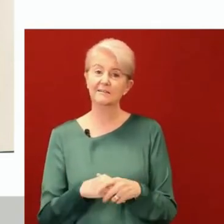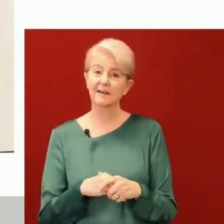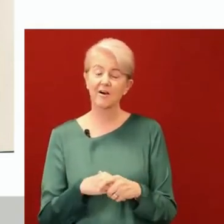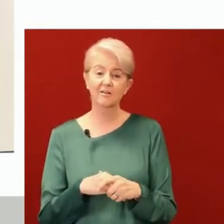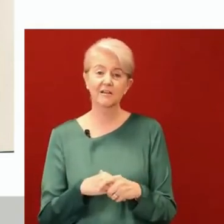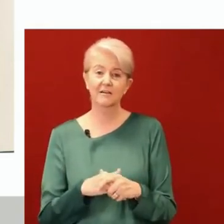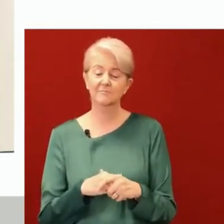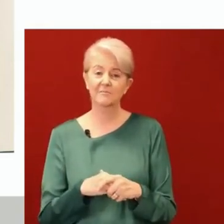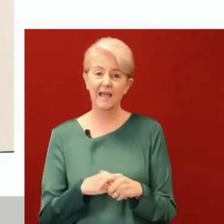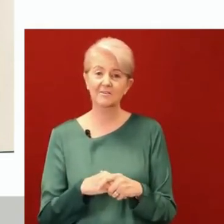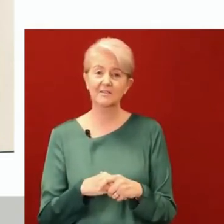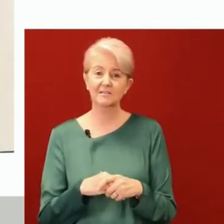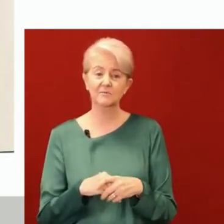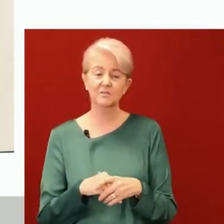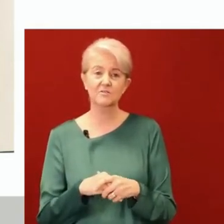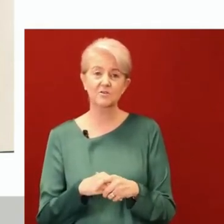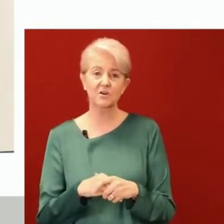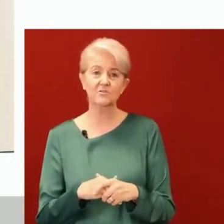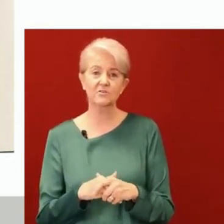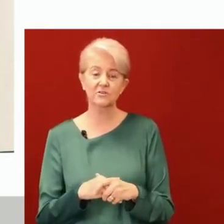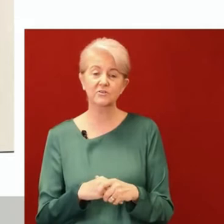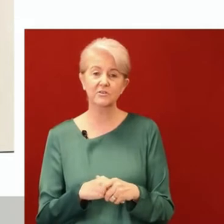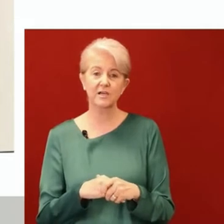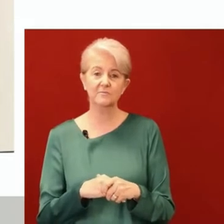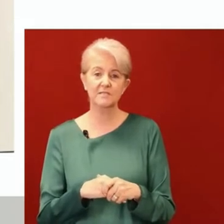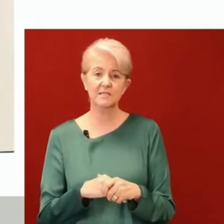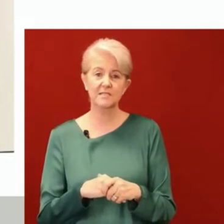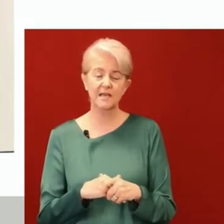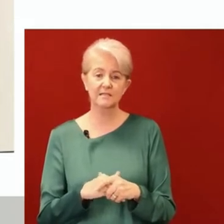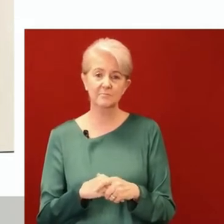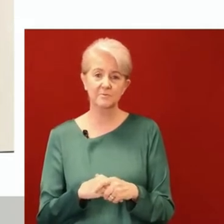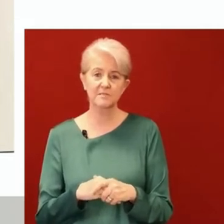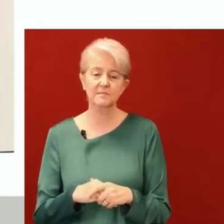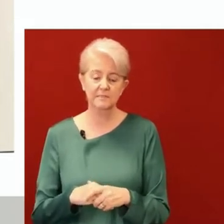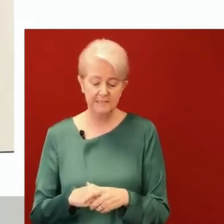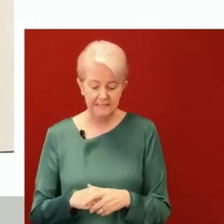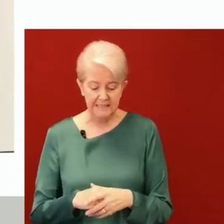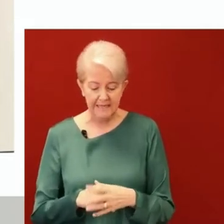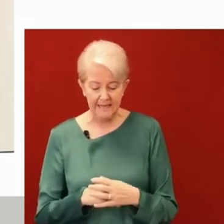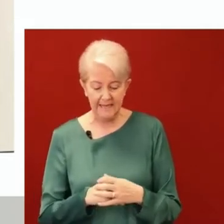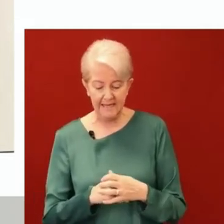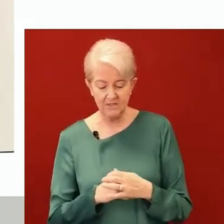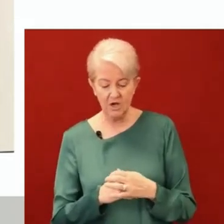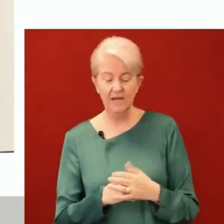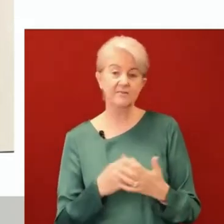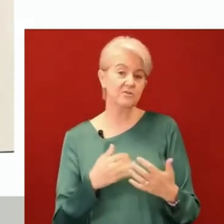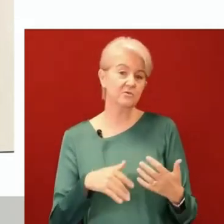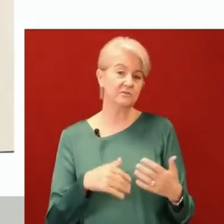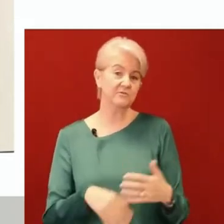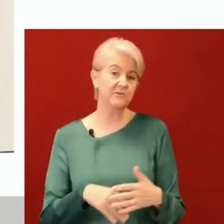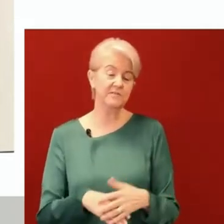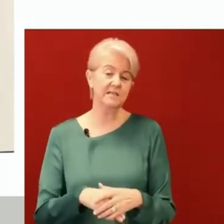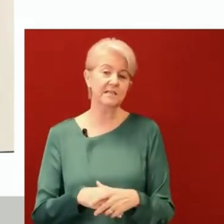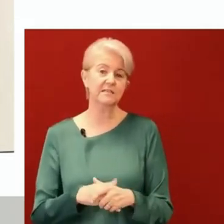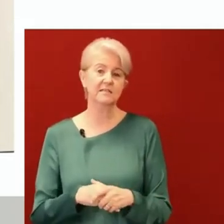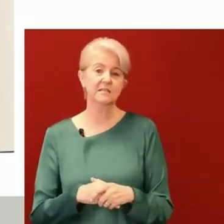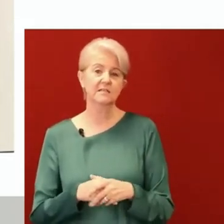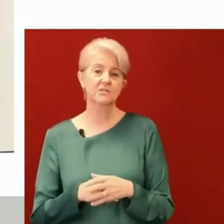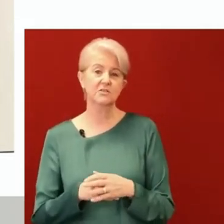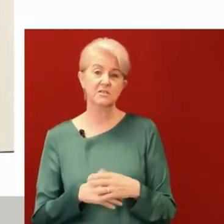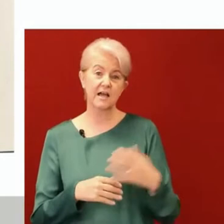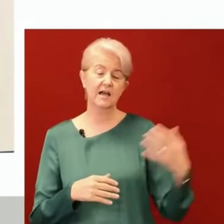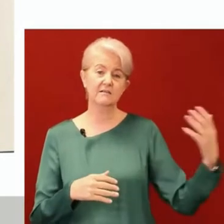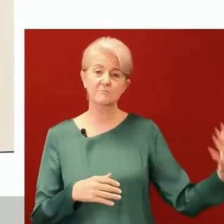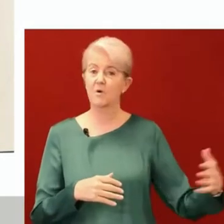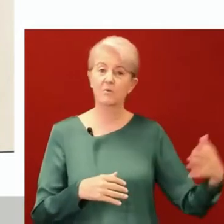weekend outing, was to go to see Dad in prison. And I left school at 15